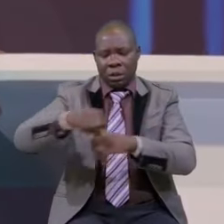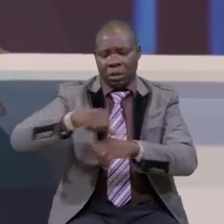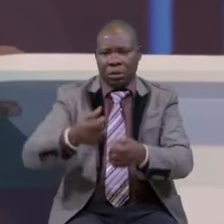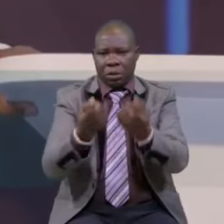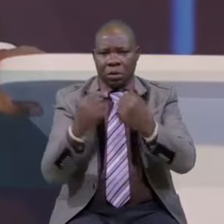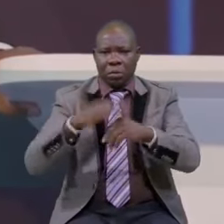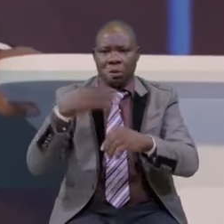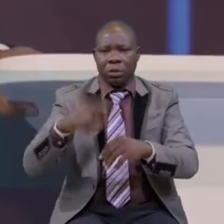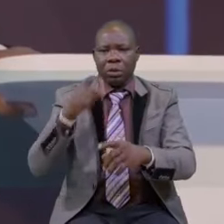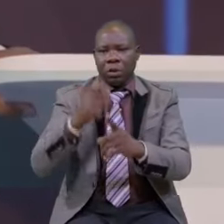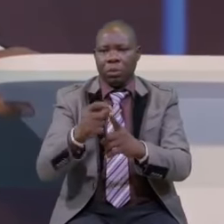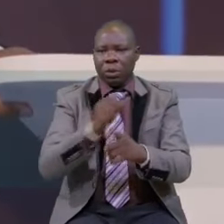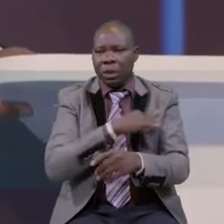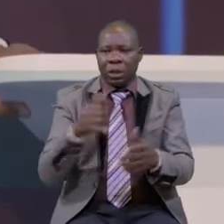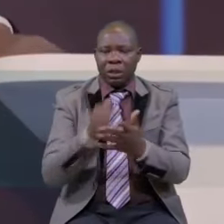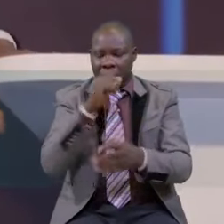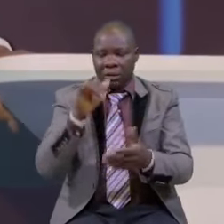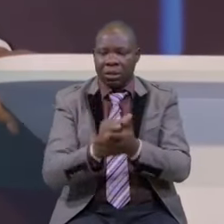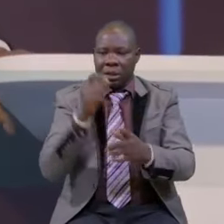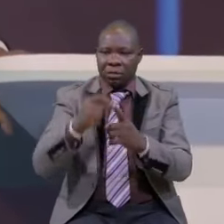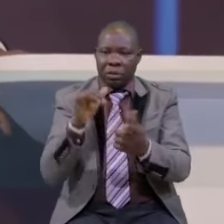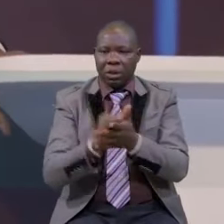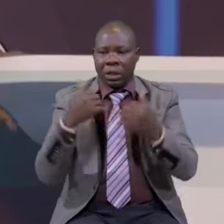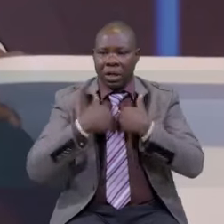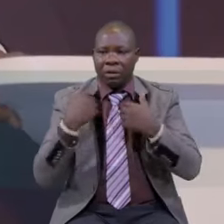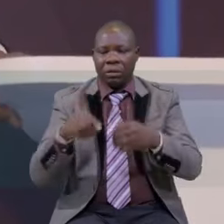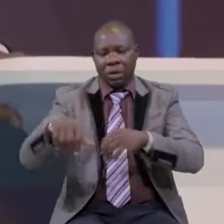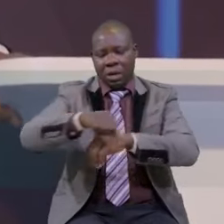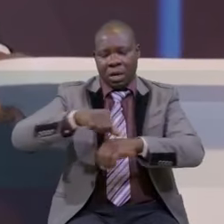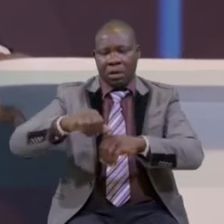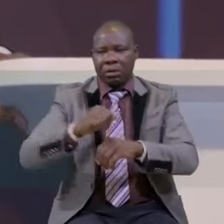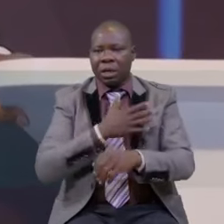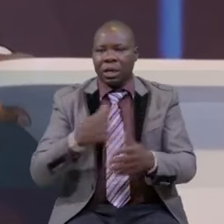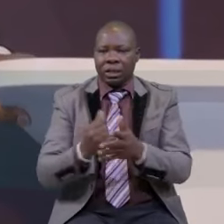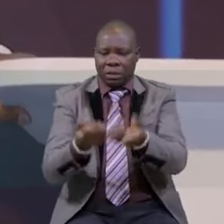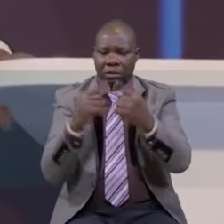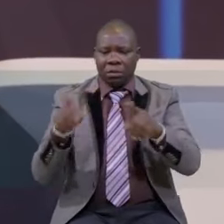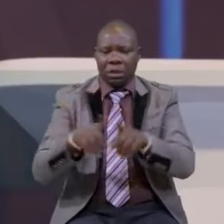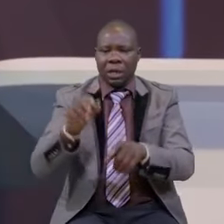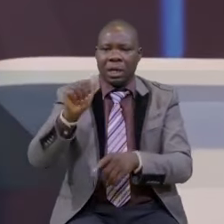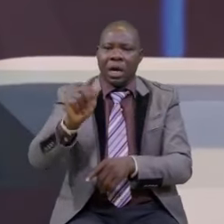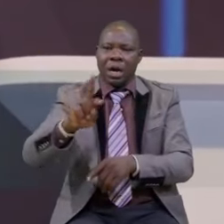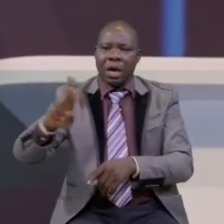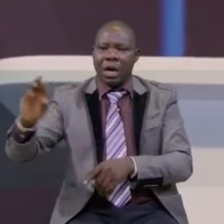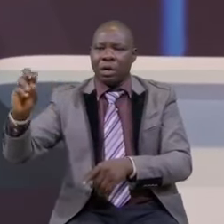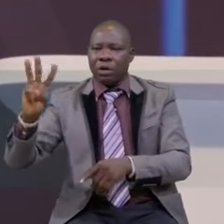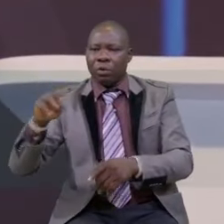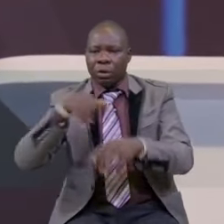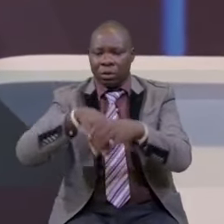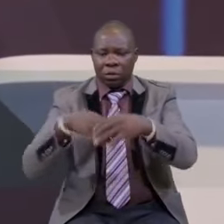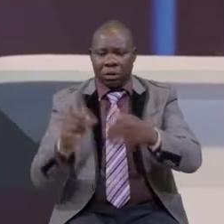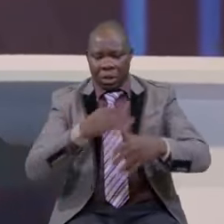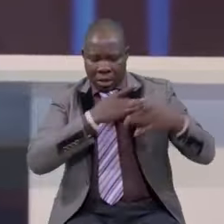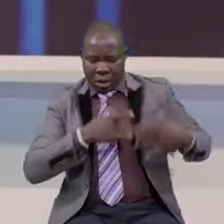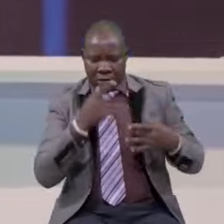that Word that has the anointing, and it comes like arrow into the hearts of people that makes the